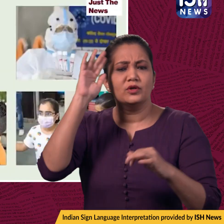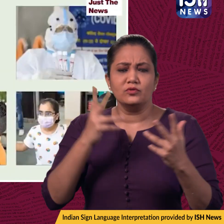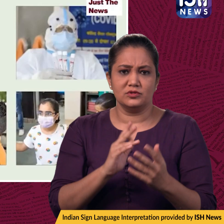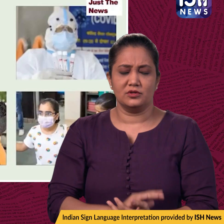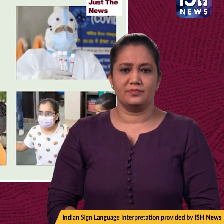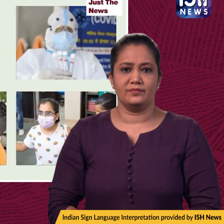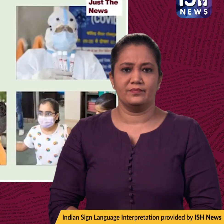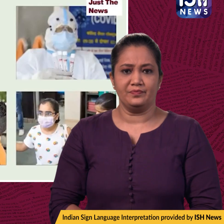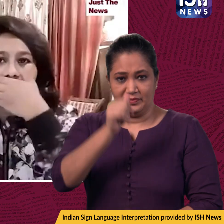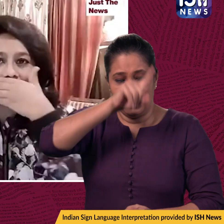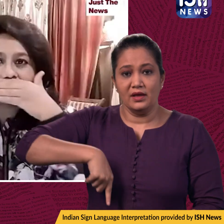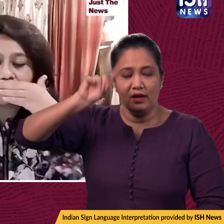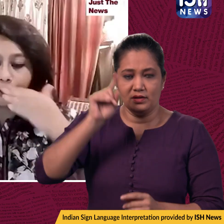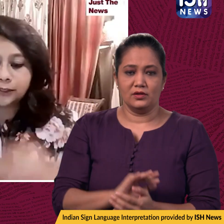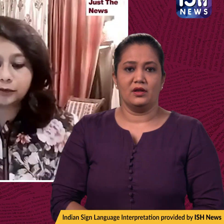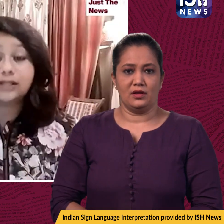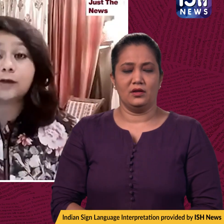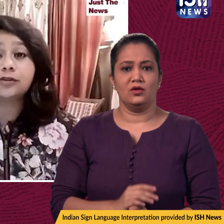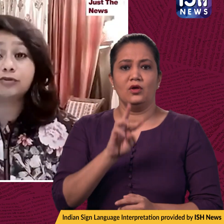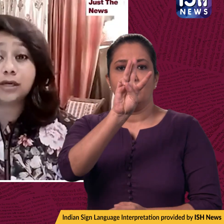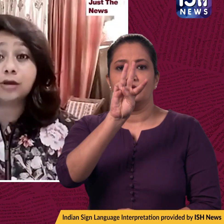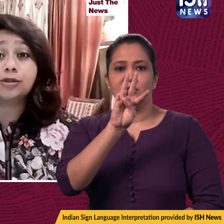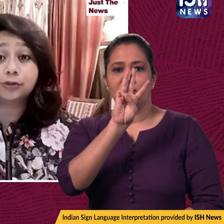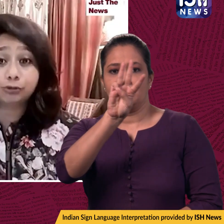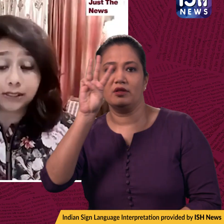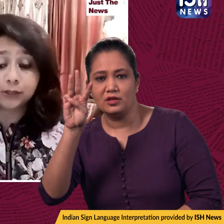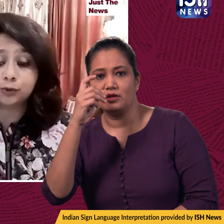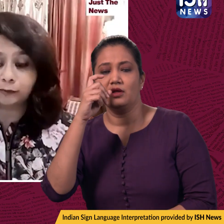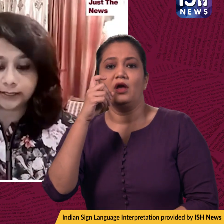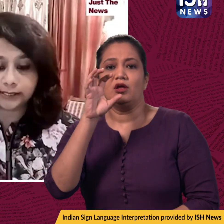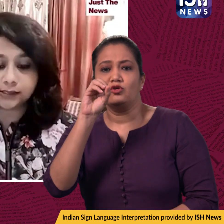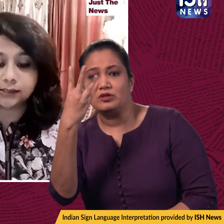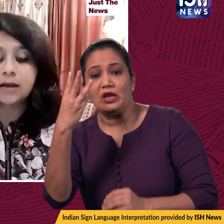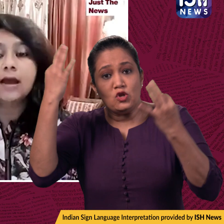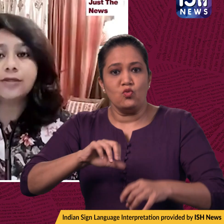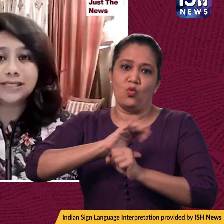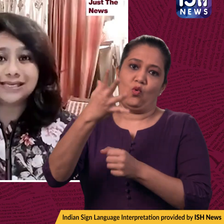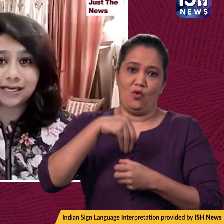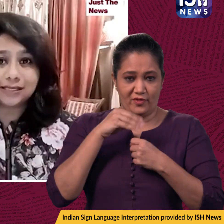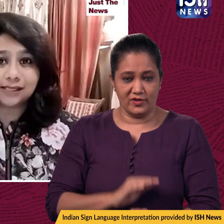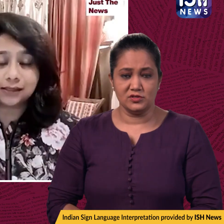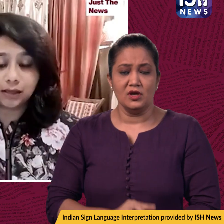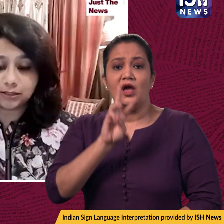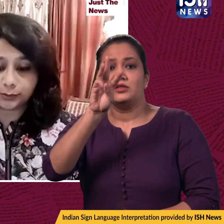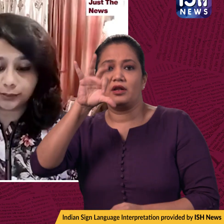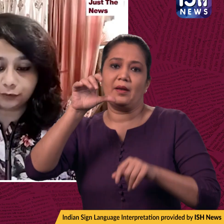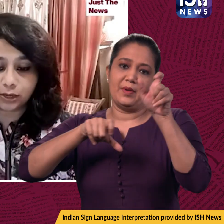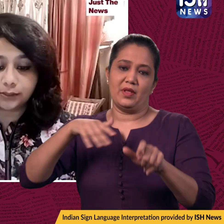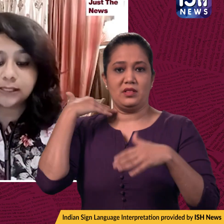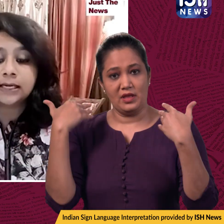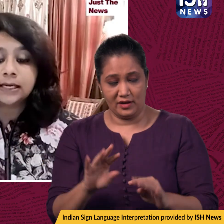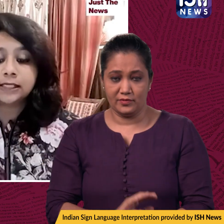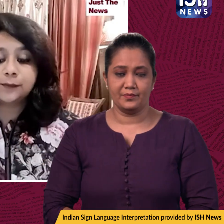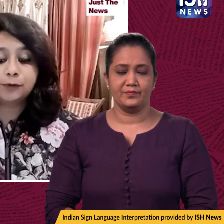at this point in time, India has reported 3,303 new COVID cases and 39 deaths in the last